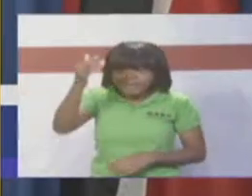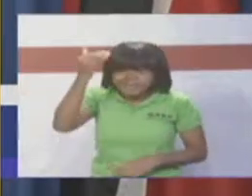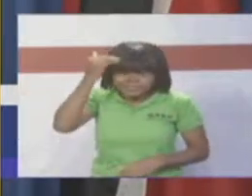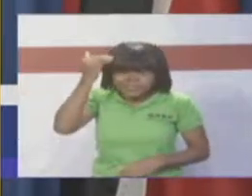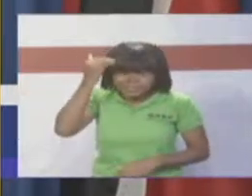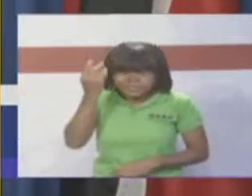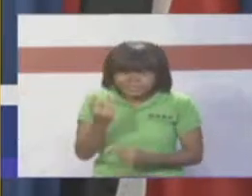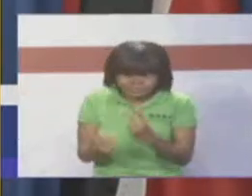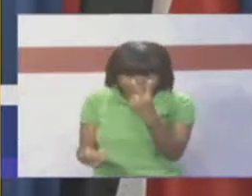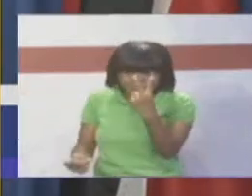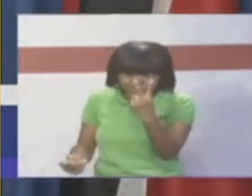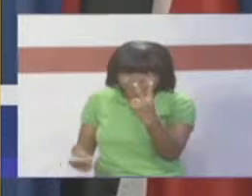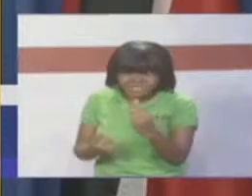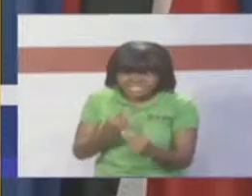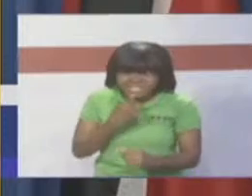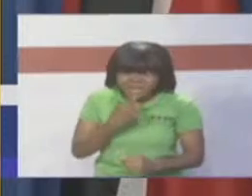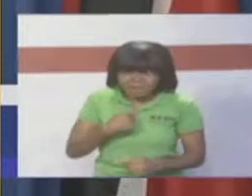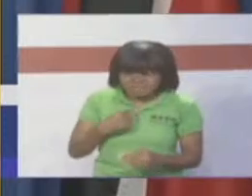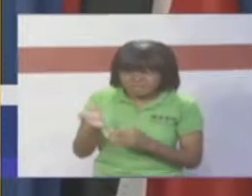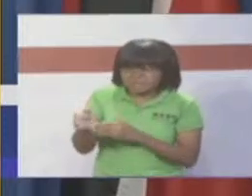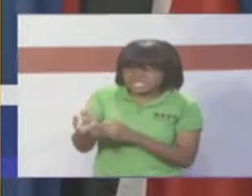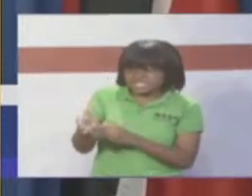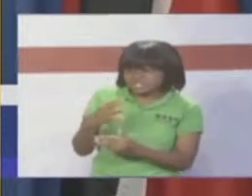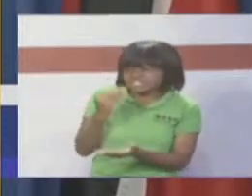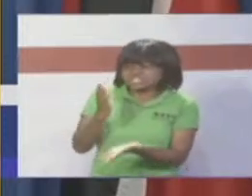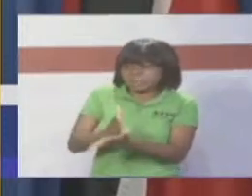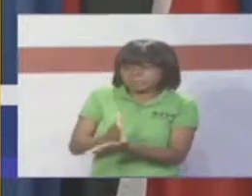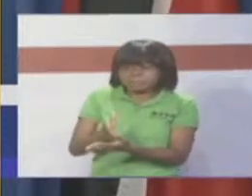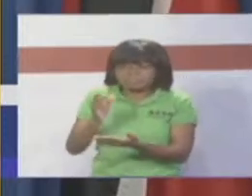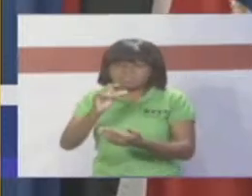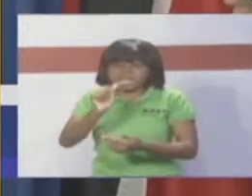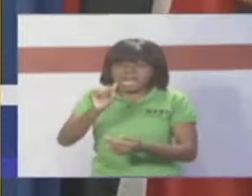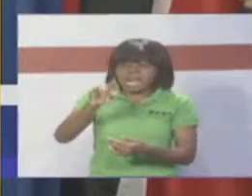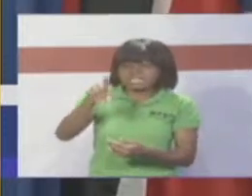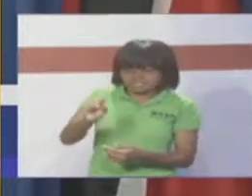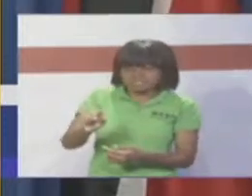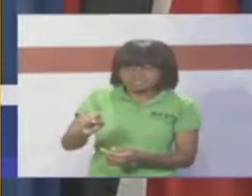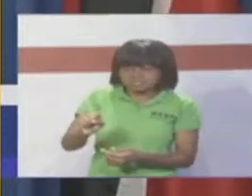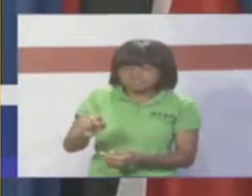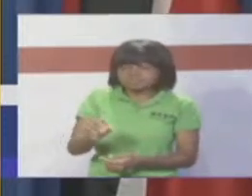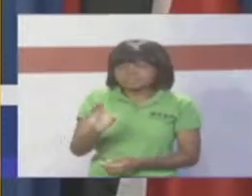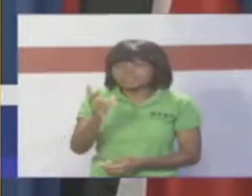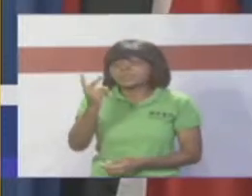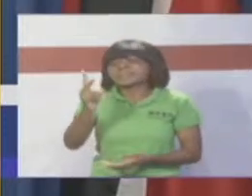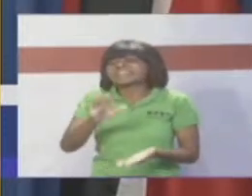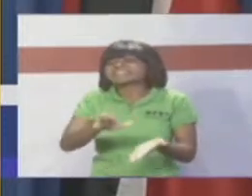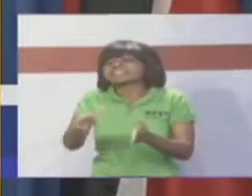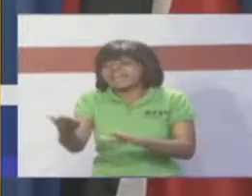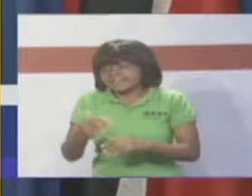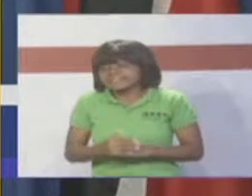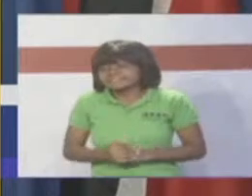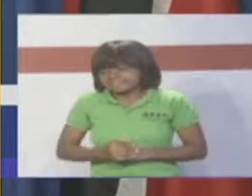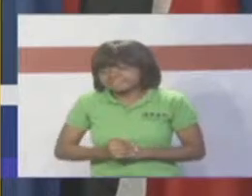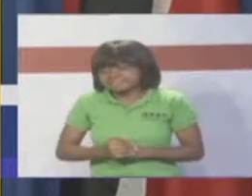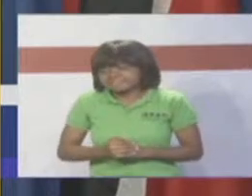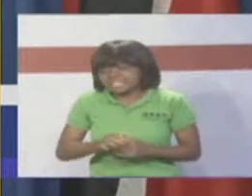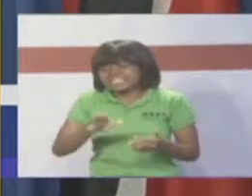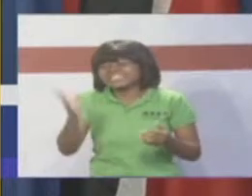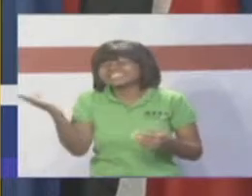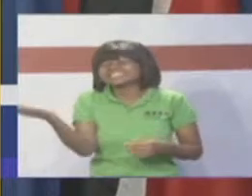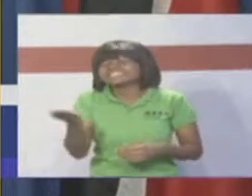kind of approach, disregard the science, and get down to that level of understanding, you're on your